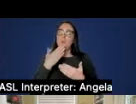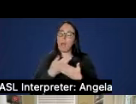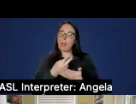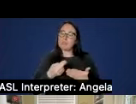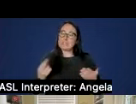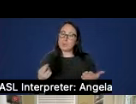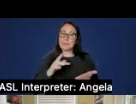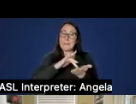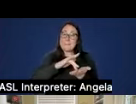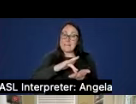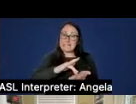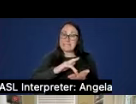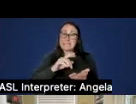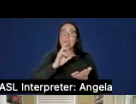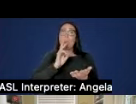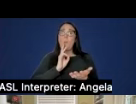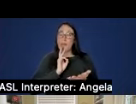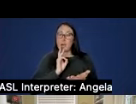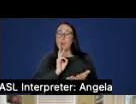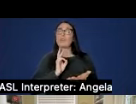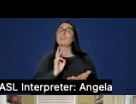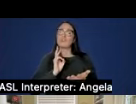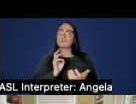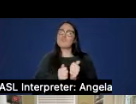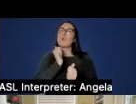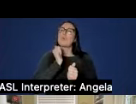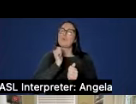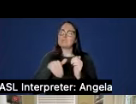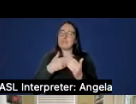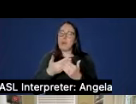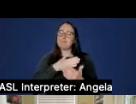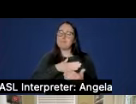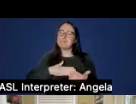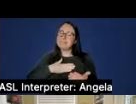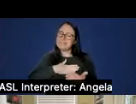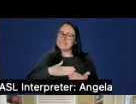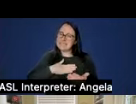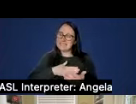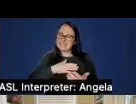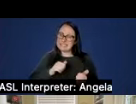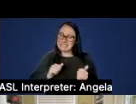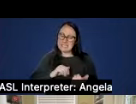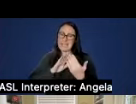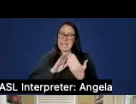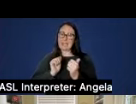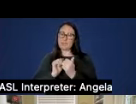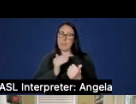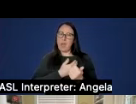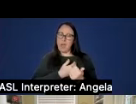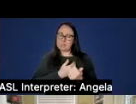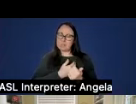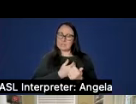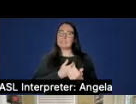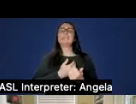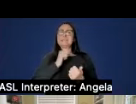water, and most of all, please engage with us as your community, because this is not an easy subject to talk